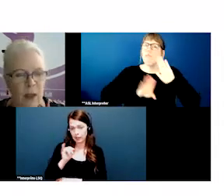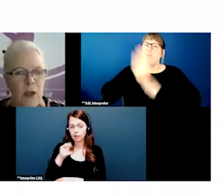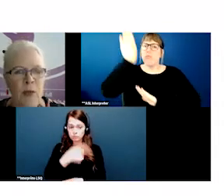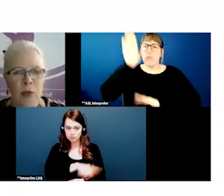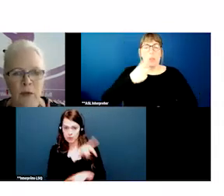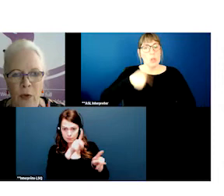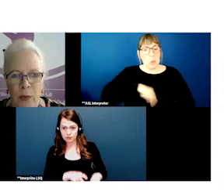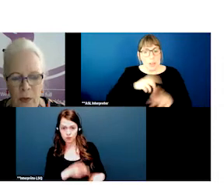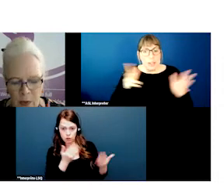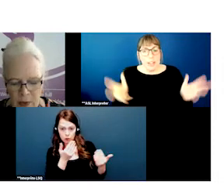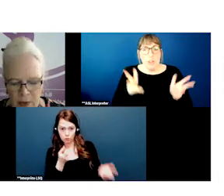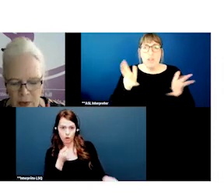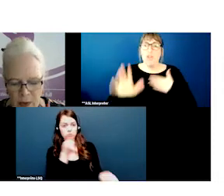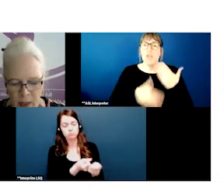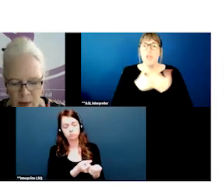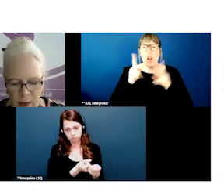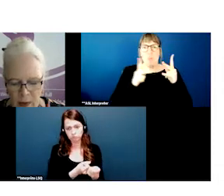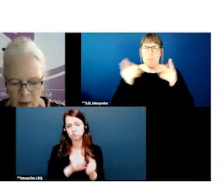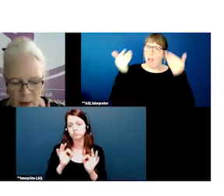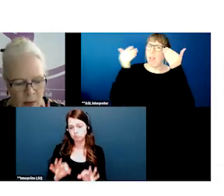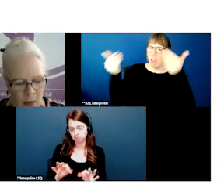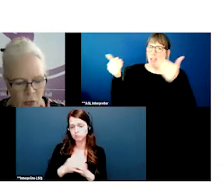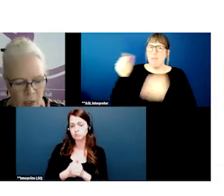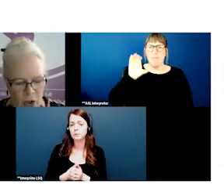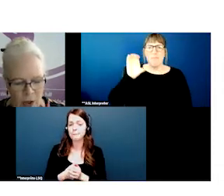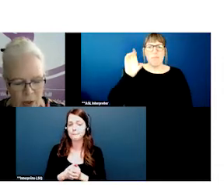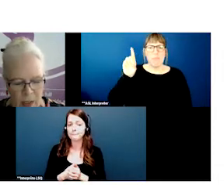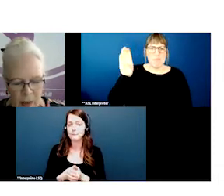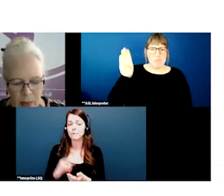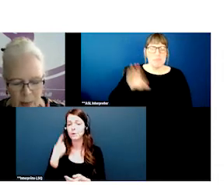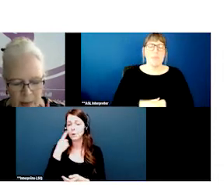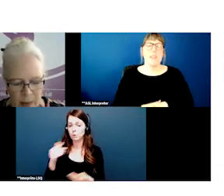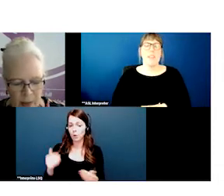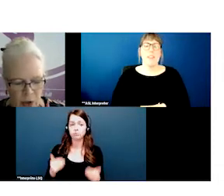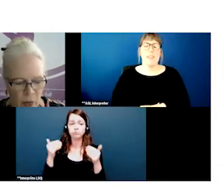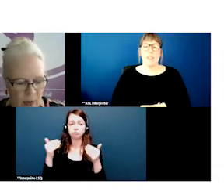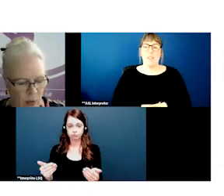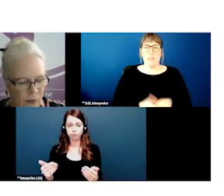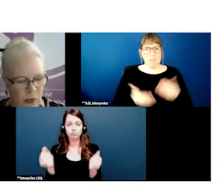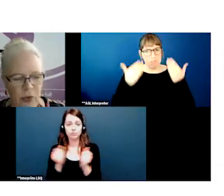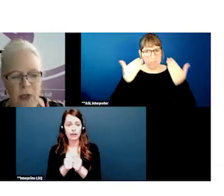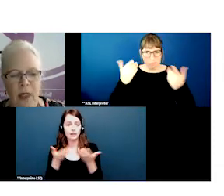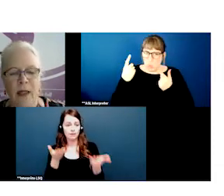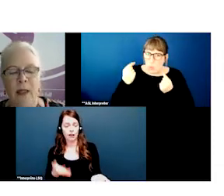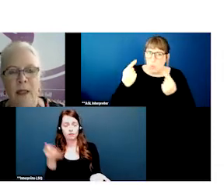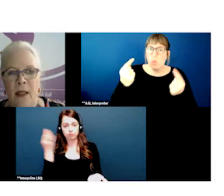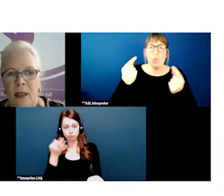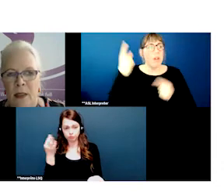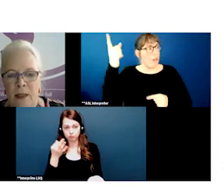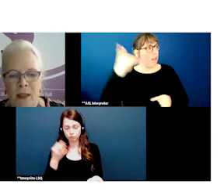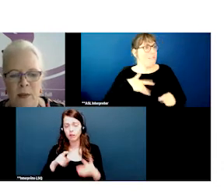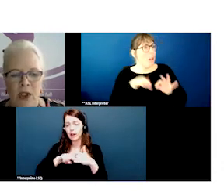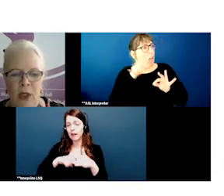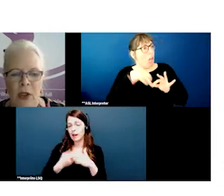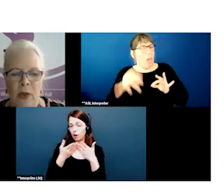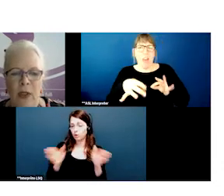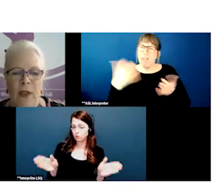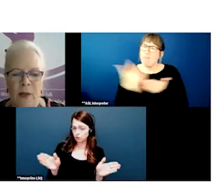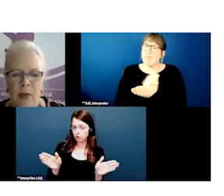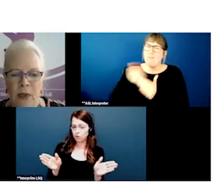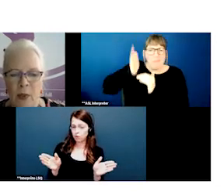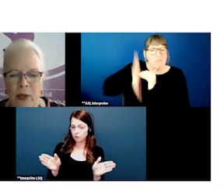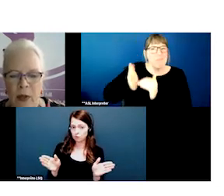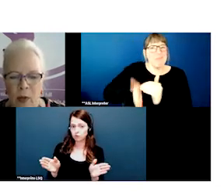parties to move forward with its design, introduction, and implementation without further delay, states Michelle